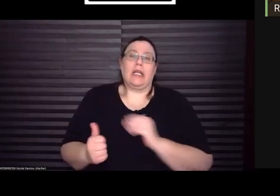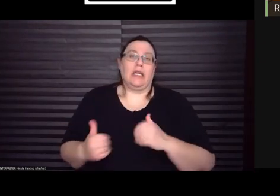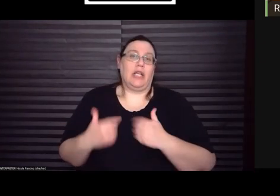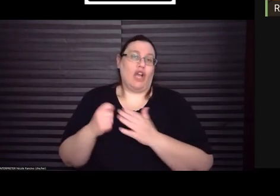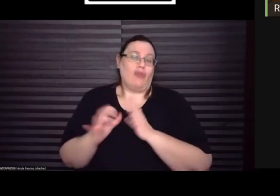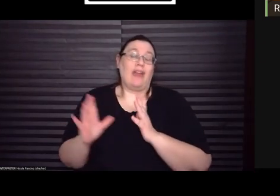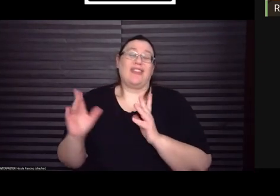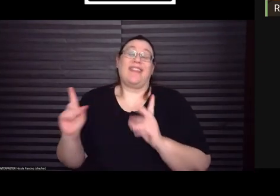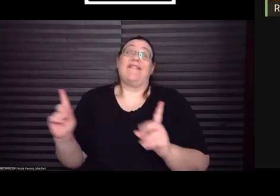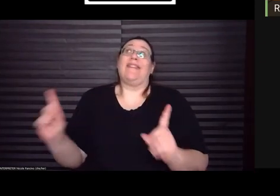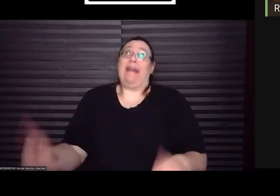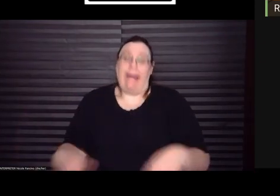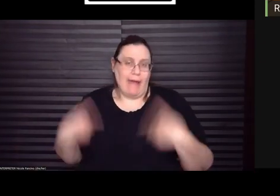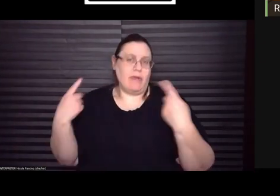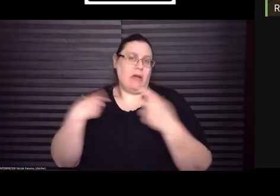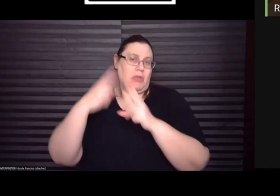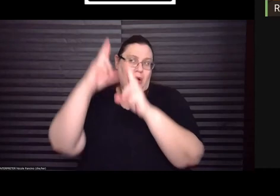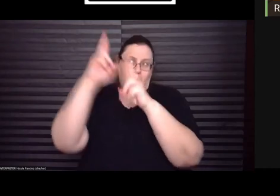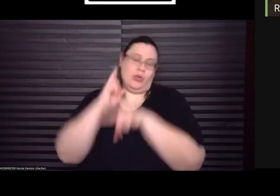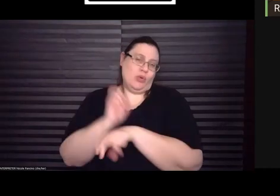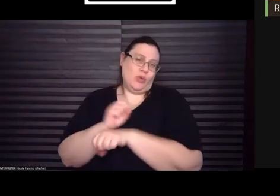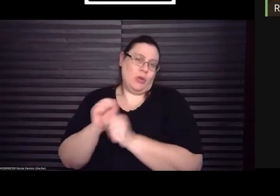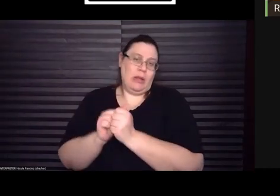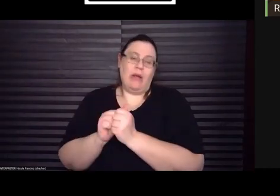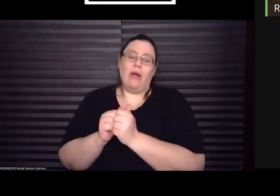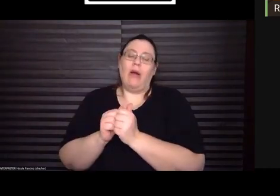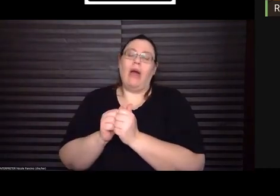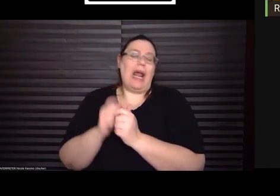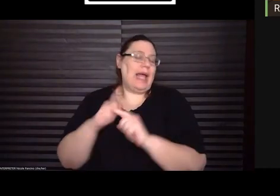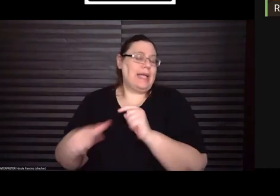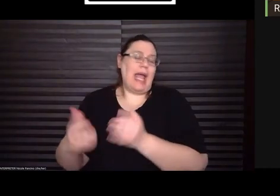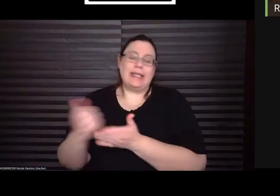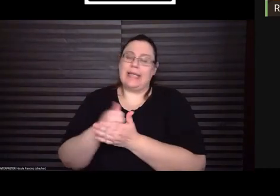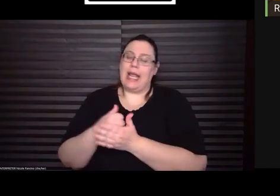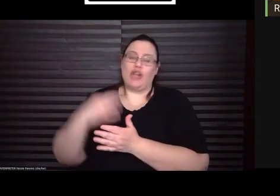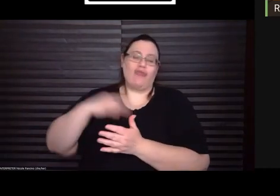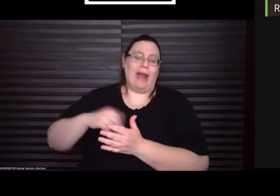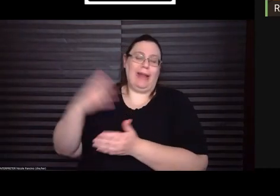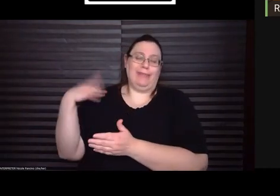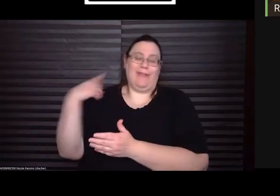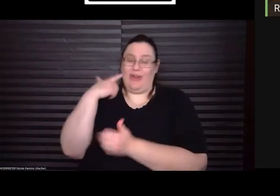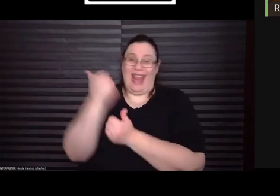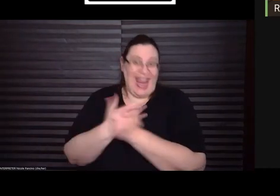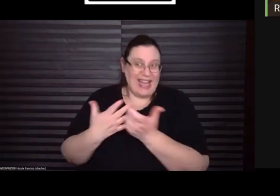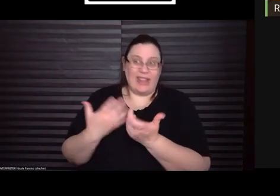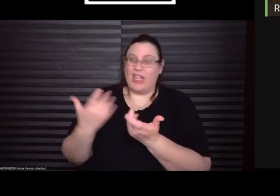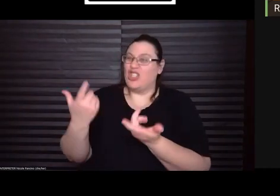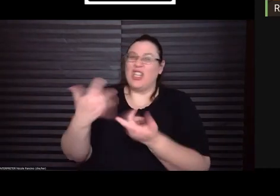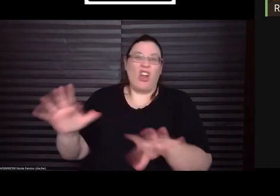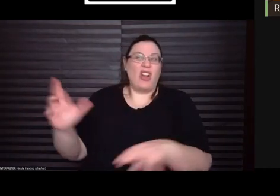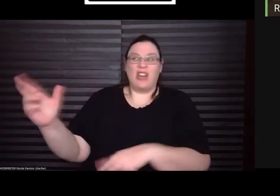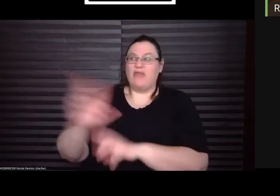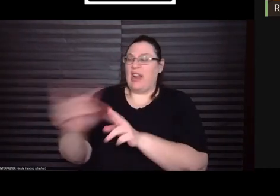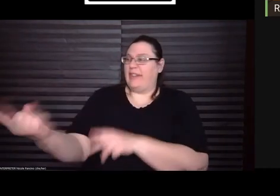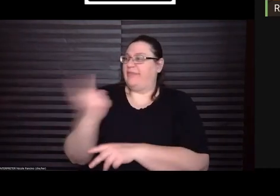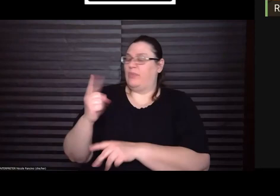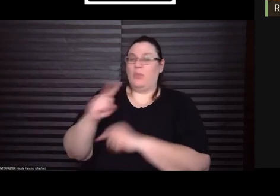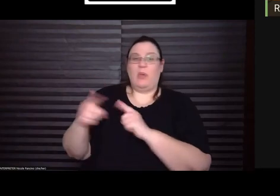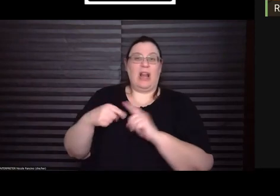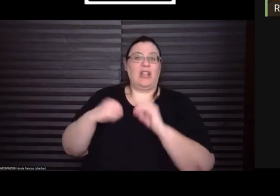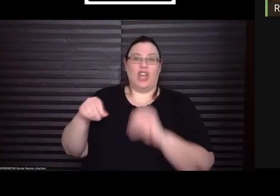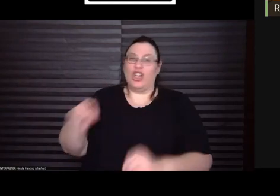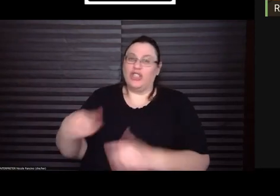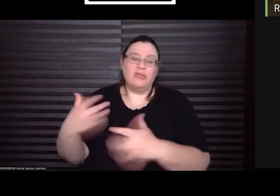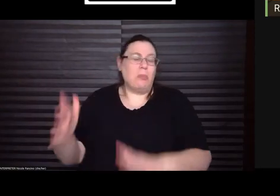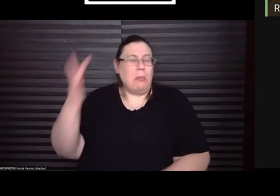young writers I have ever had the privilege of working with, and I can't take credit for any of it because she came that way. And but she